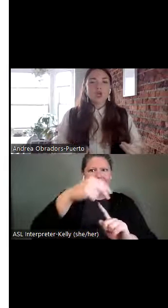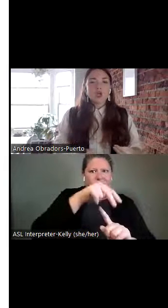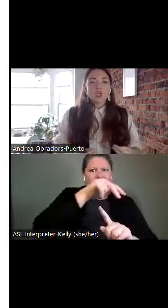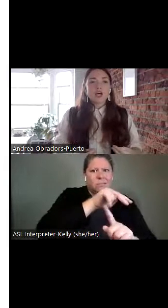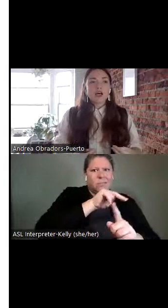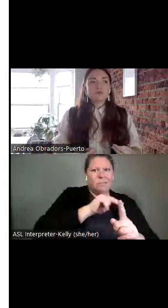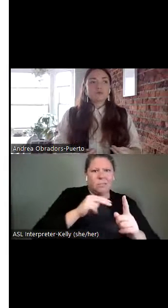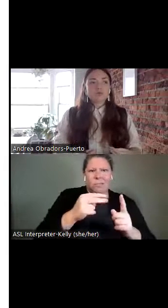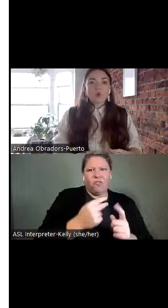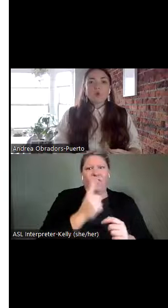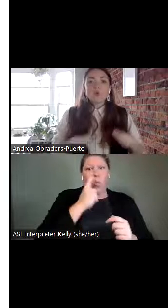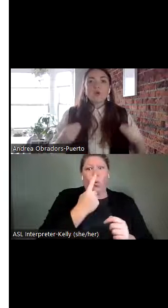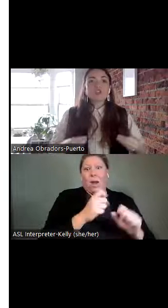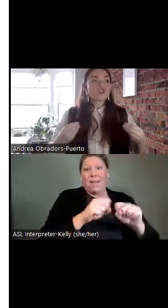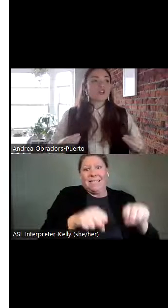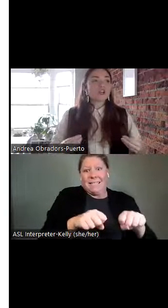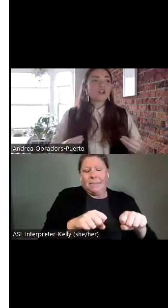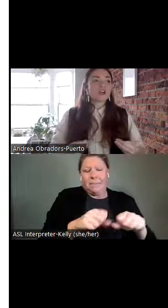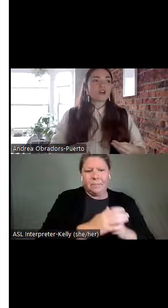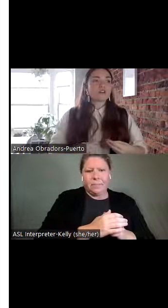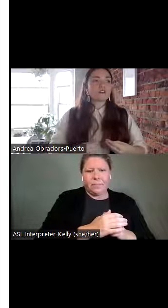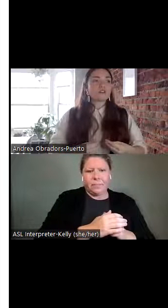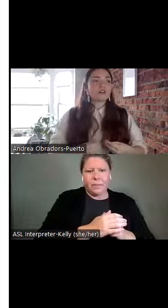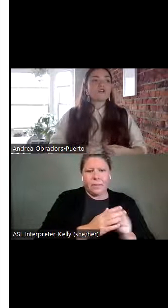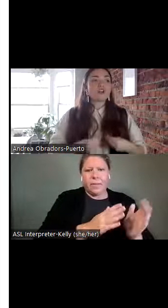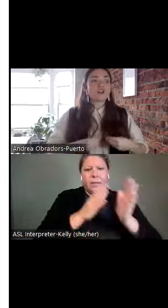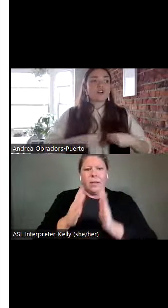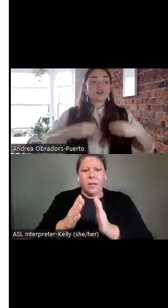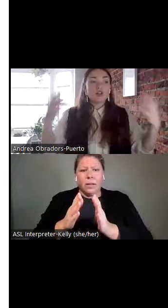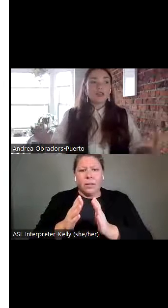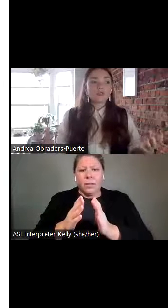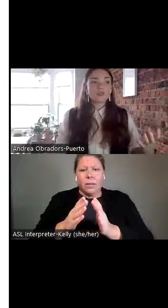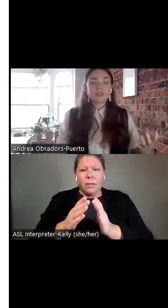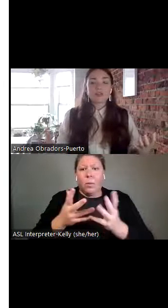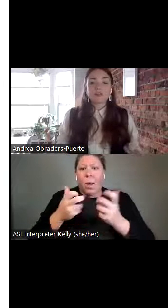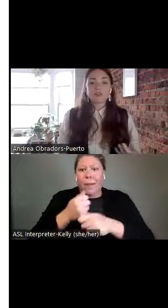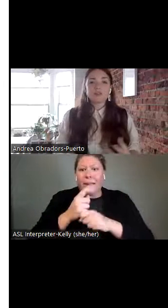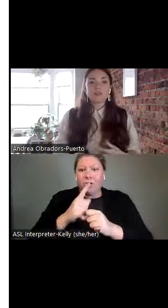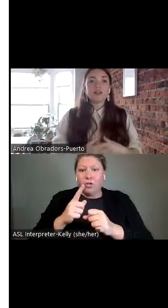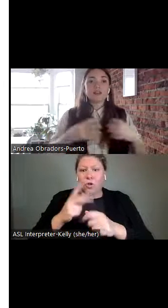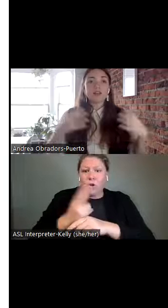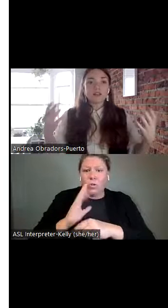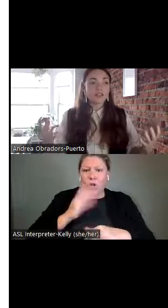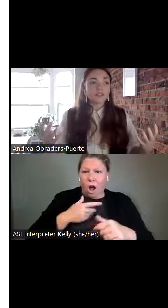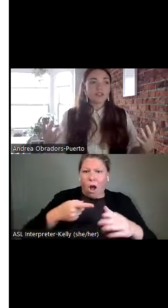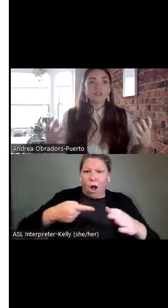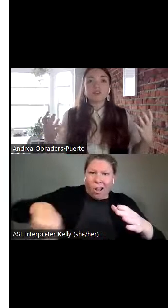system. We want to trigger our collective creativity, right?